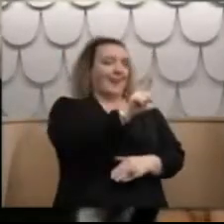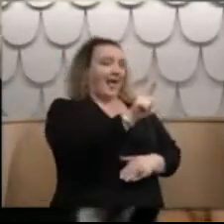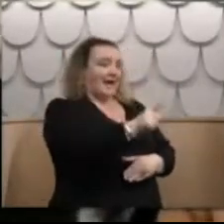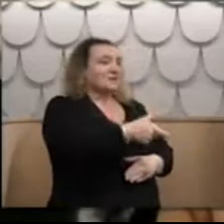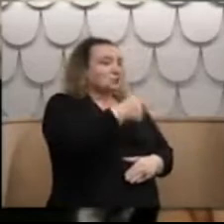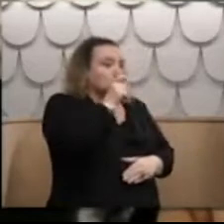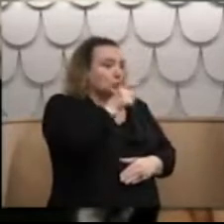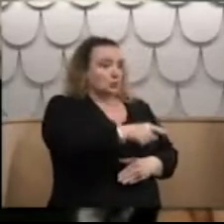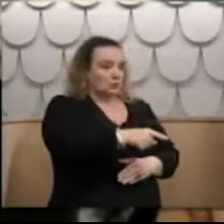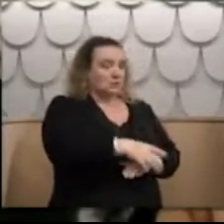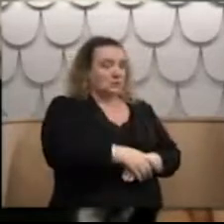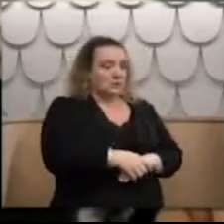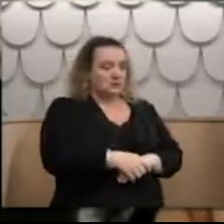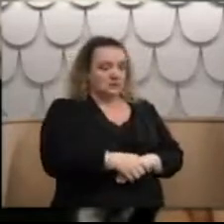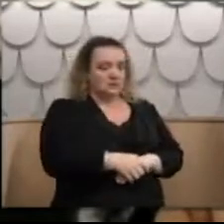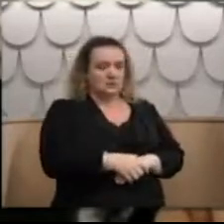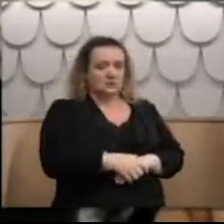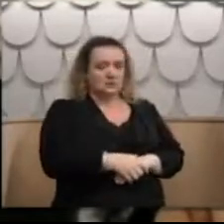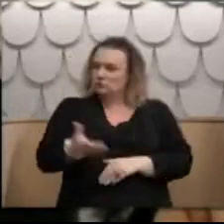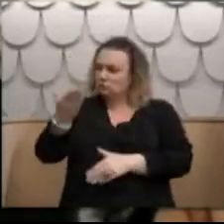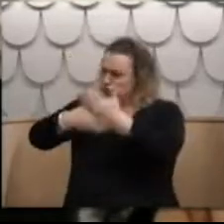Can you describe what it was like?